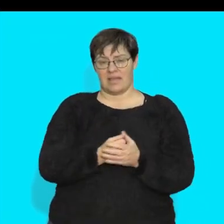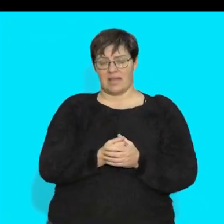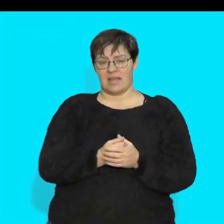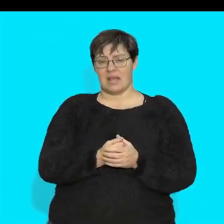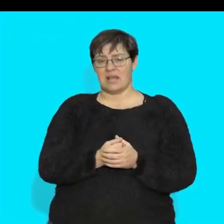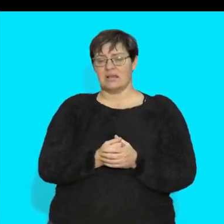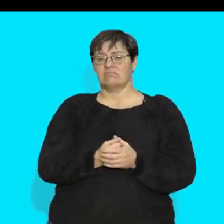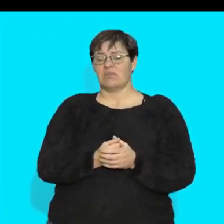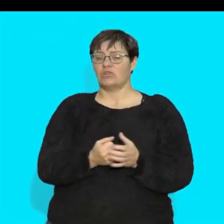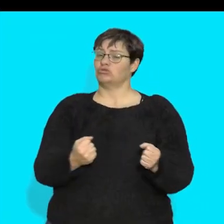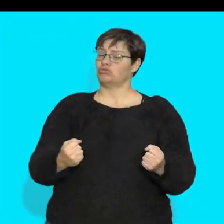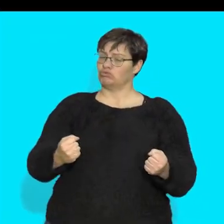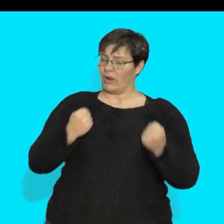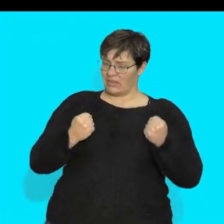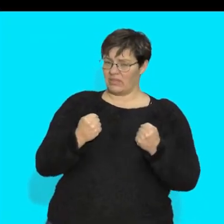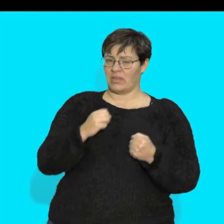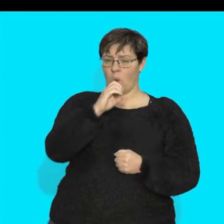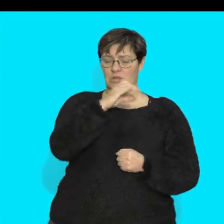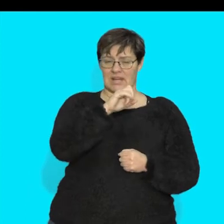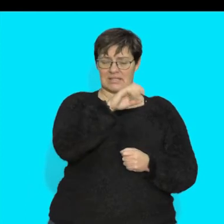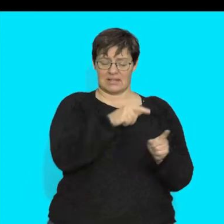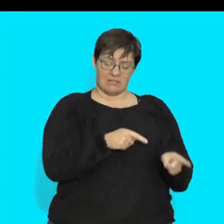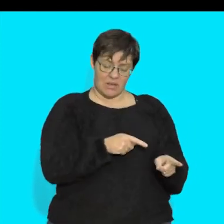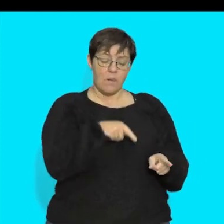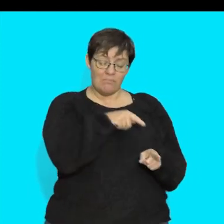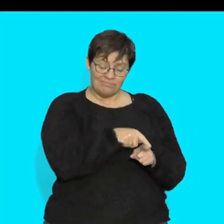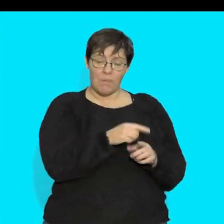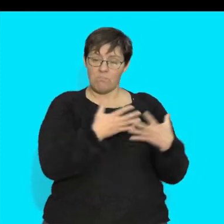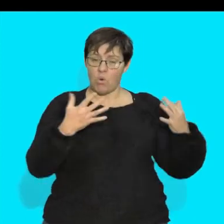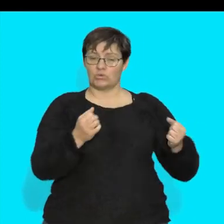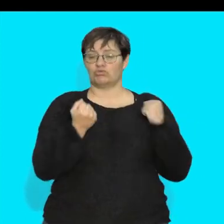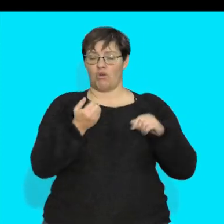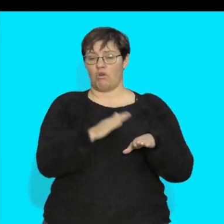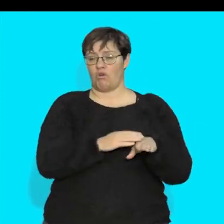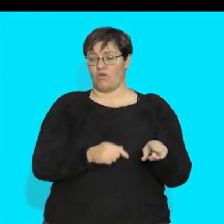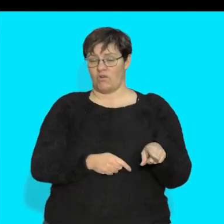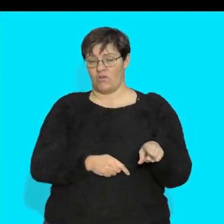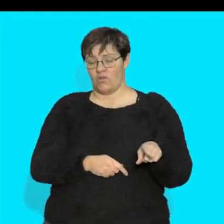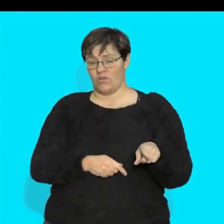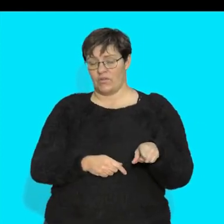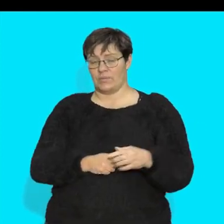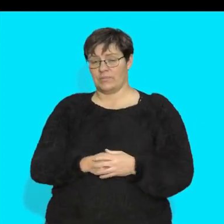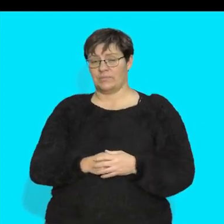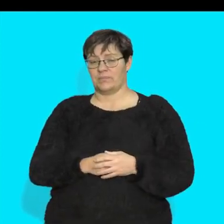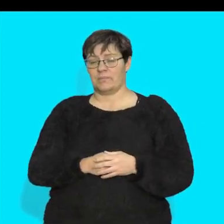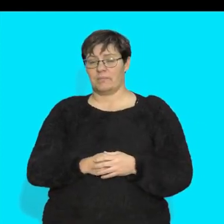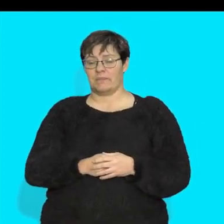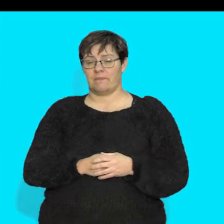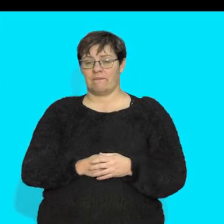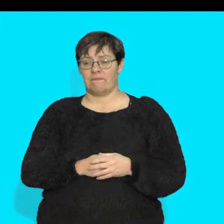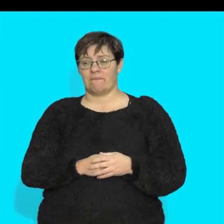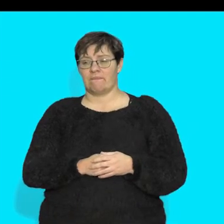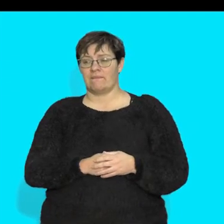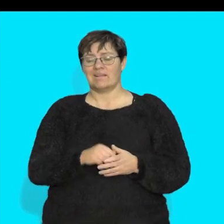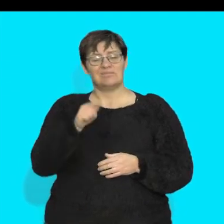compare the strength of the oxidizing agent. This one is much stronger. It's a strong oxidizing